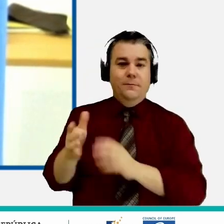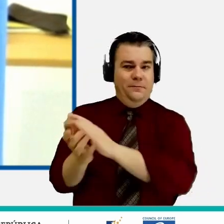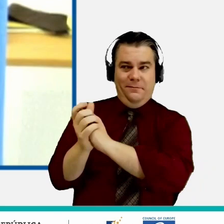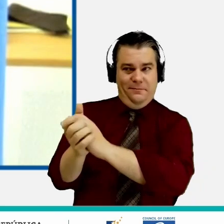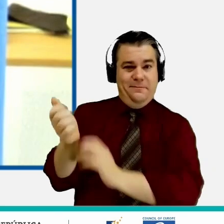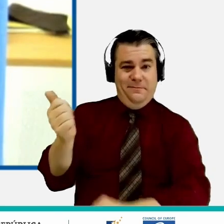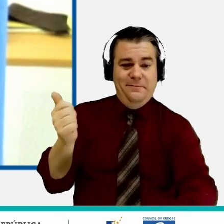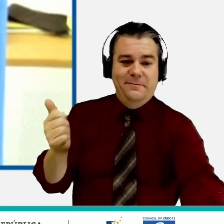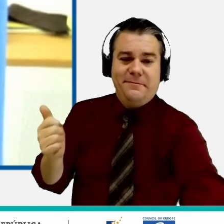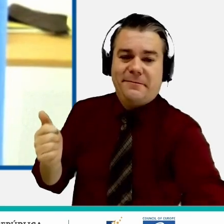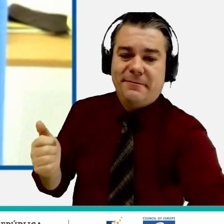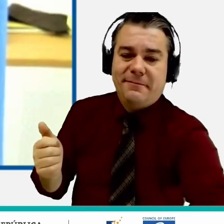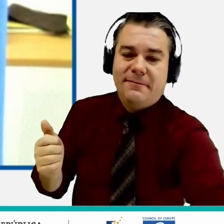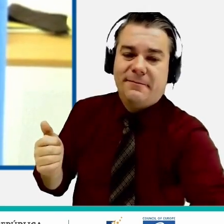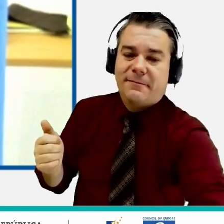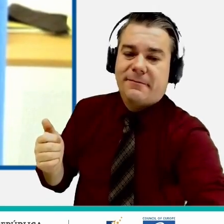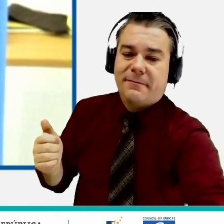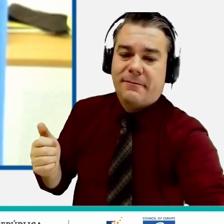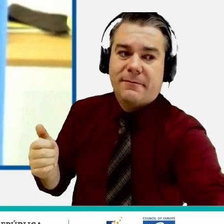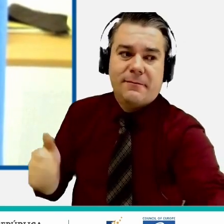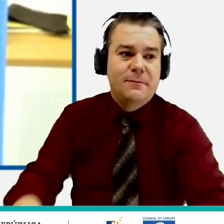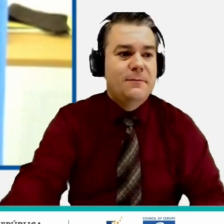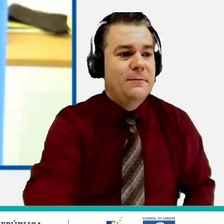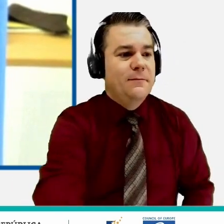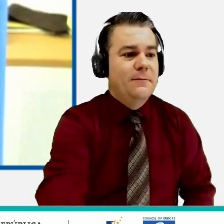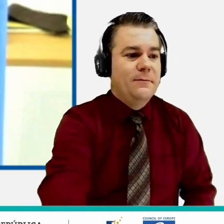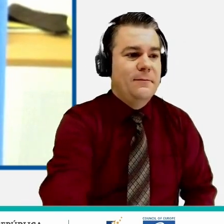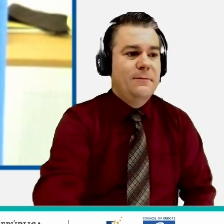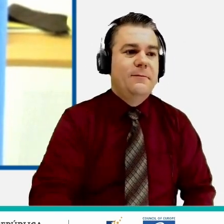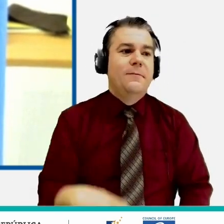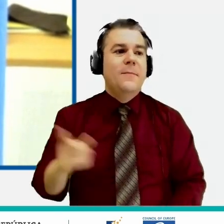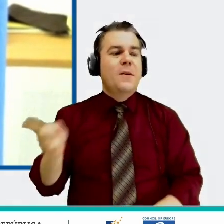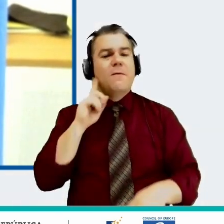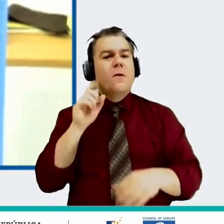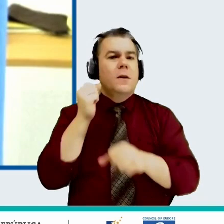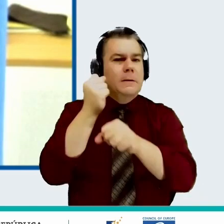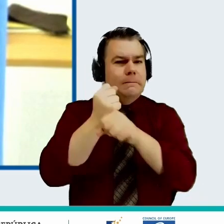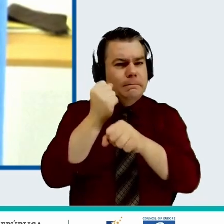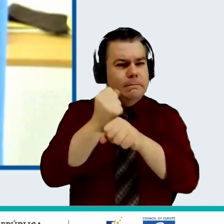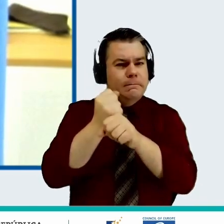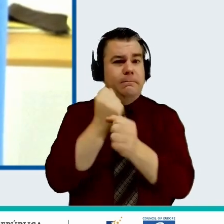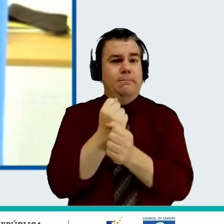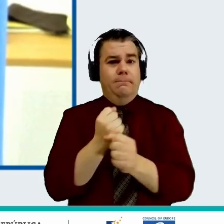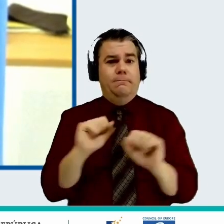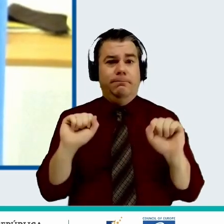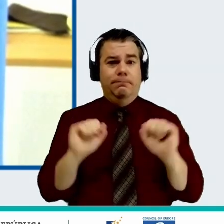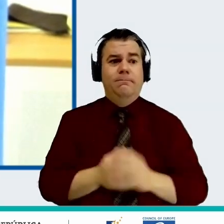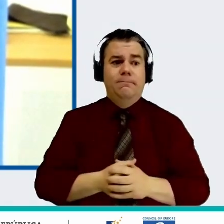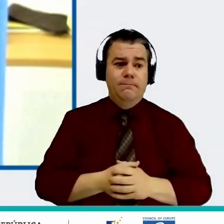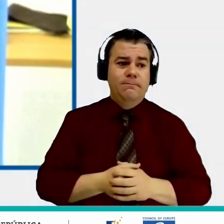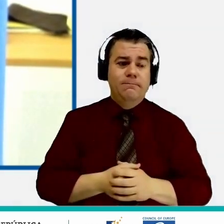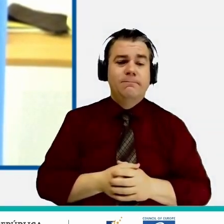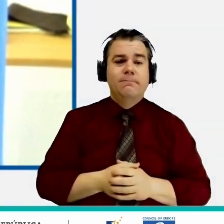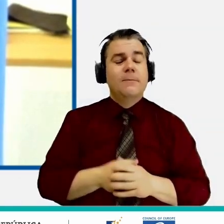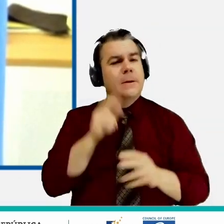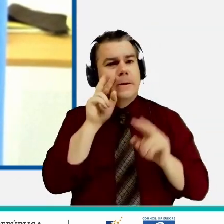Serbia on this, to launch a national policy dialogue on industrial safety. We are looking forward to the outcomes